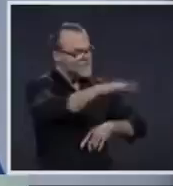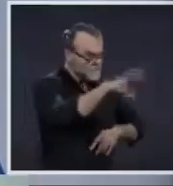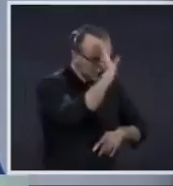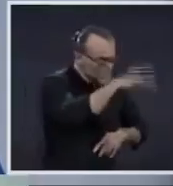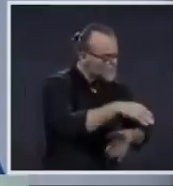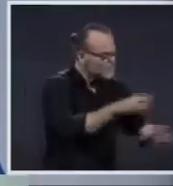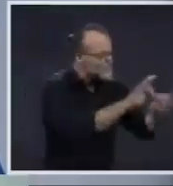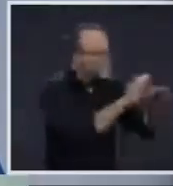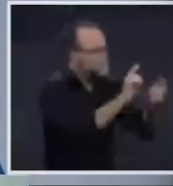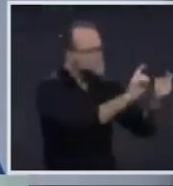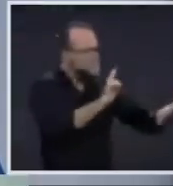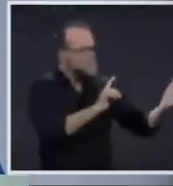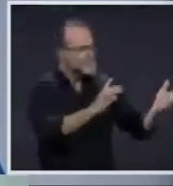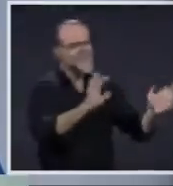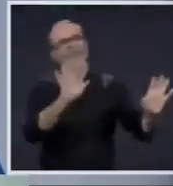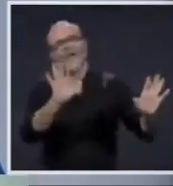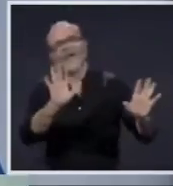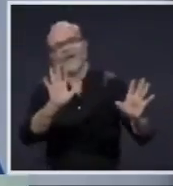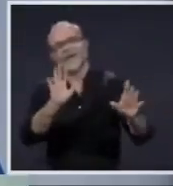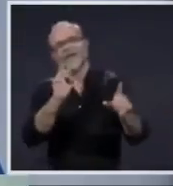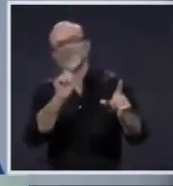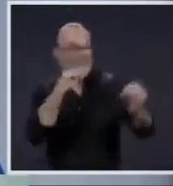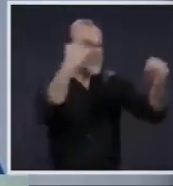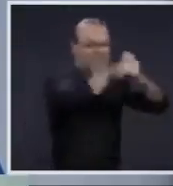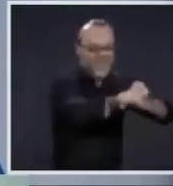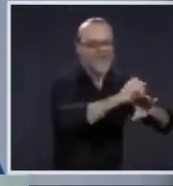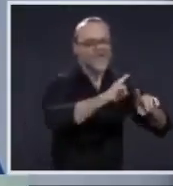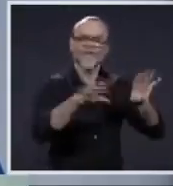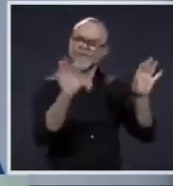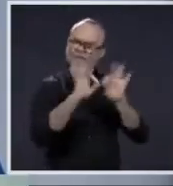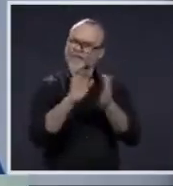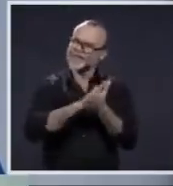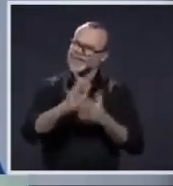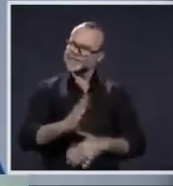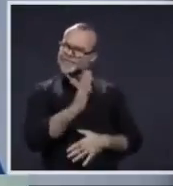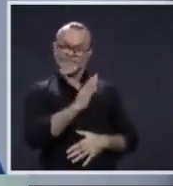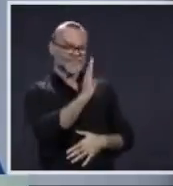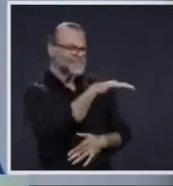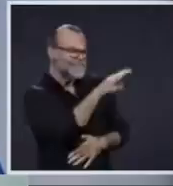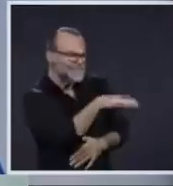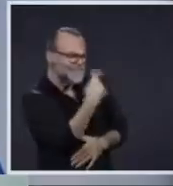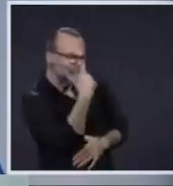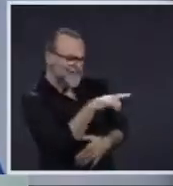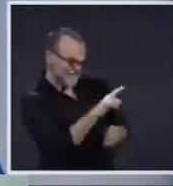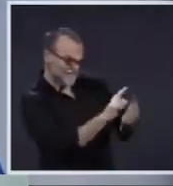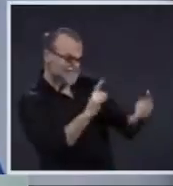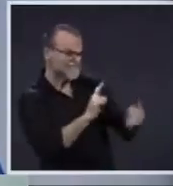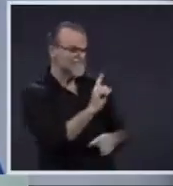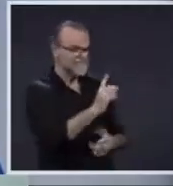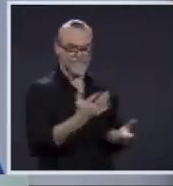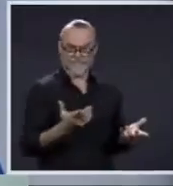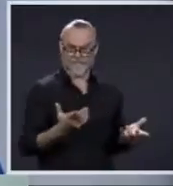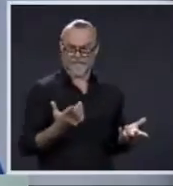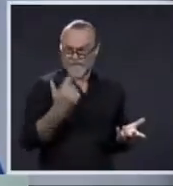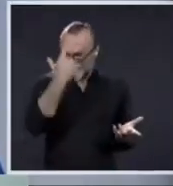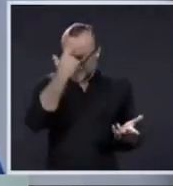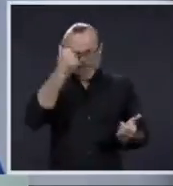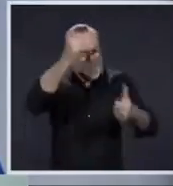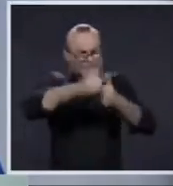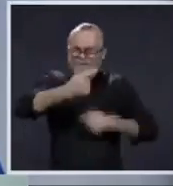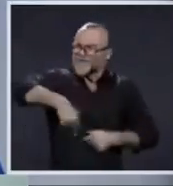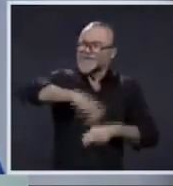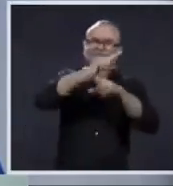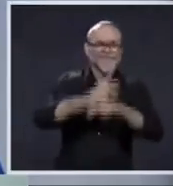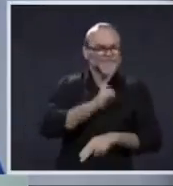us, to others, I think it's because we care of you that we're asking you to stay two